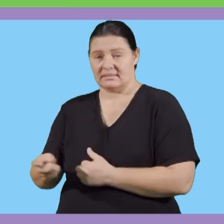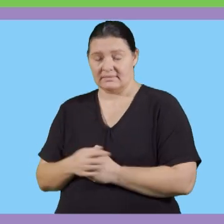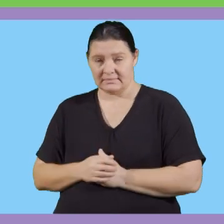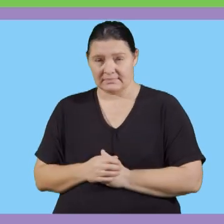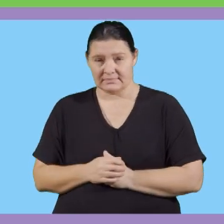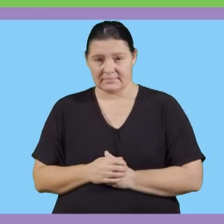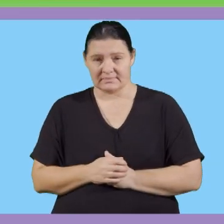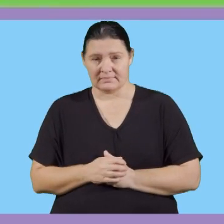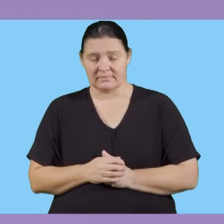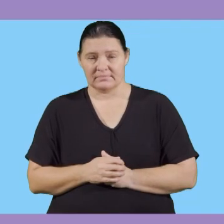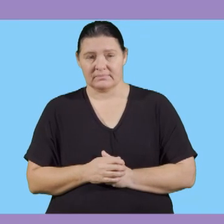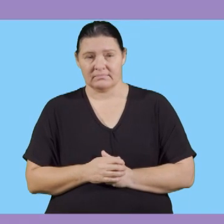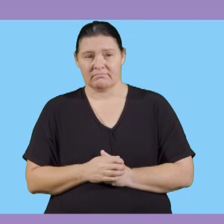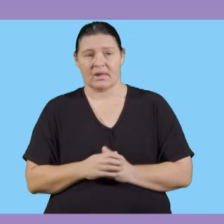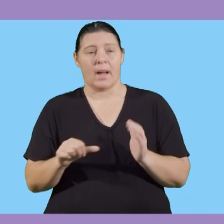finance.